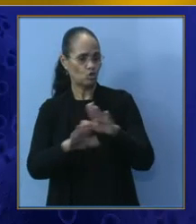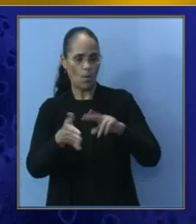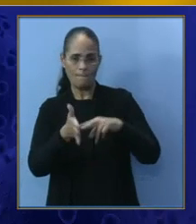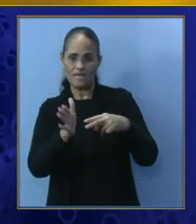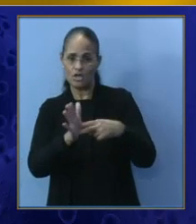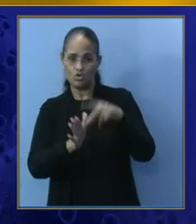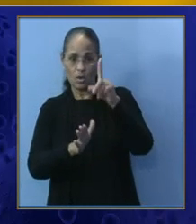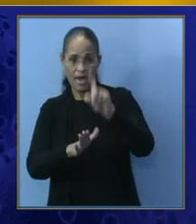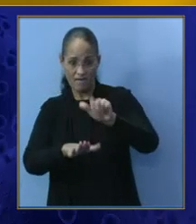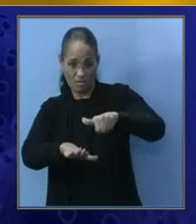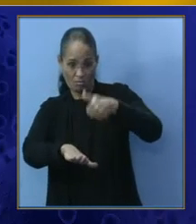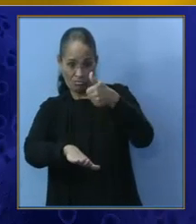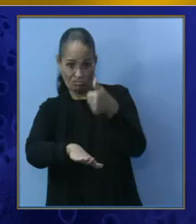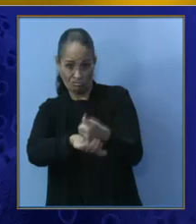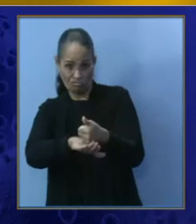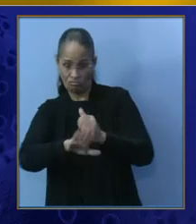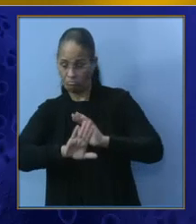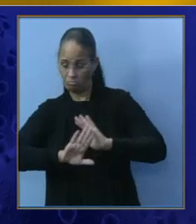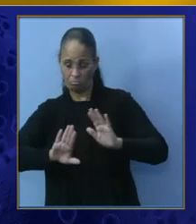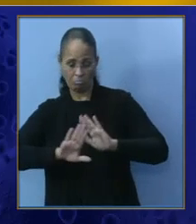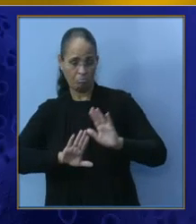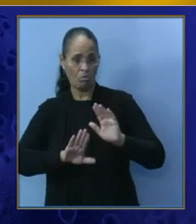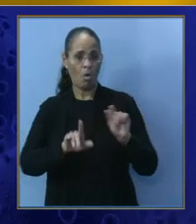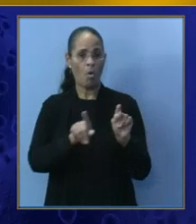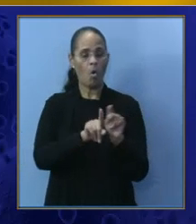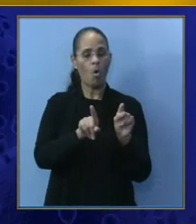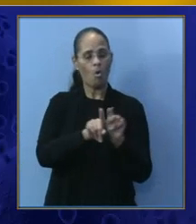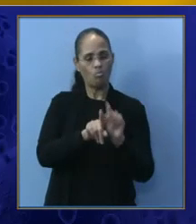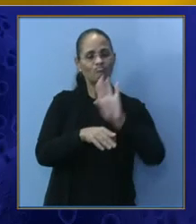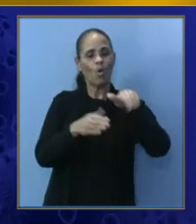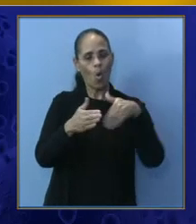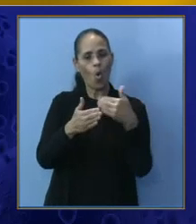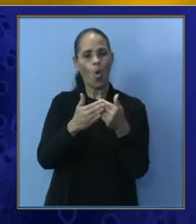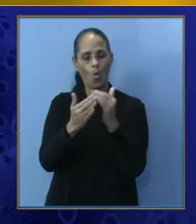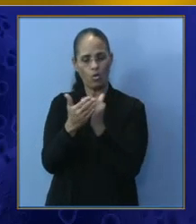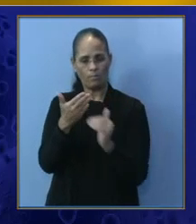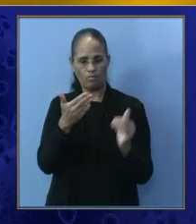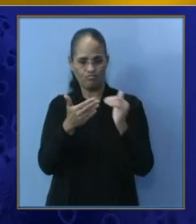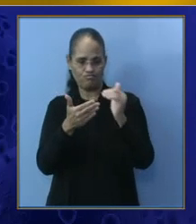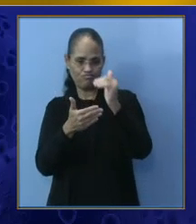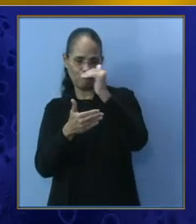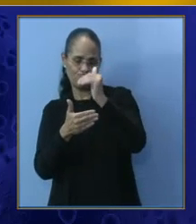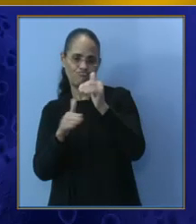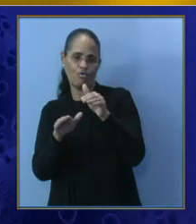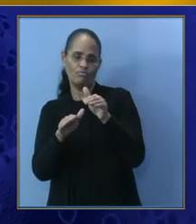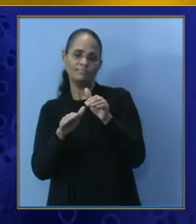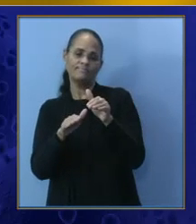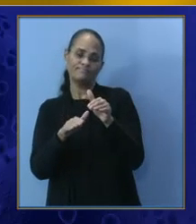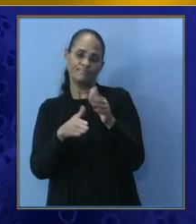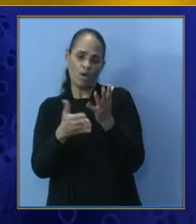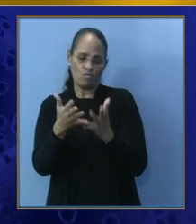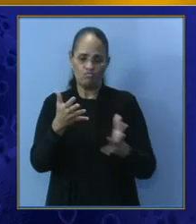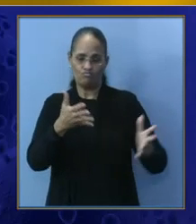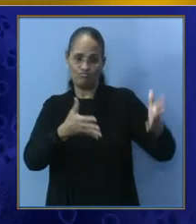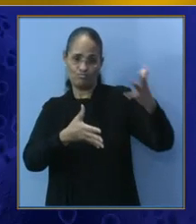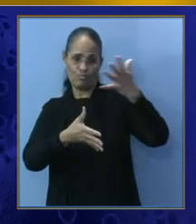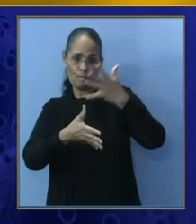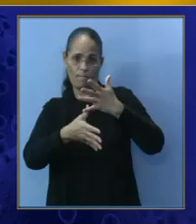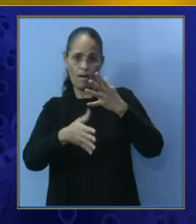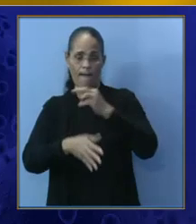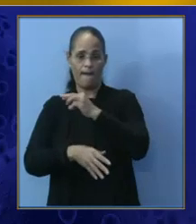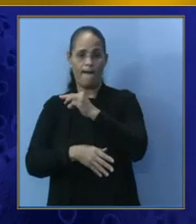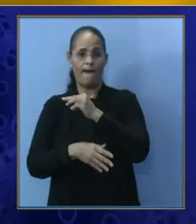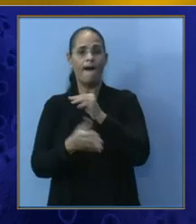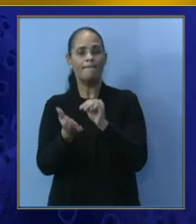an appointment at this time, as all submissions will be prioritized based on an assessment by our medical